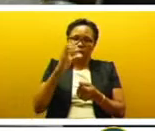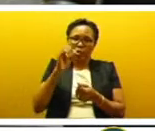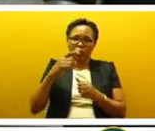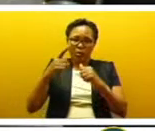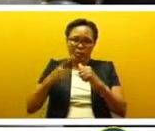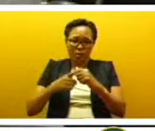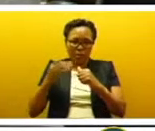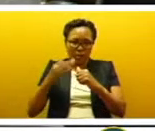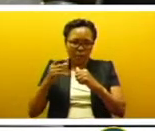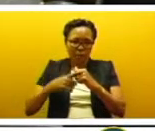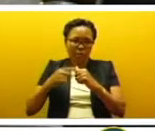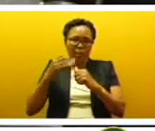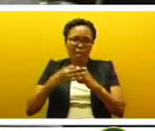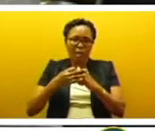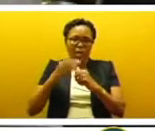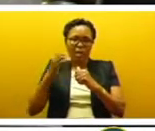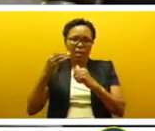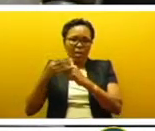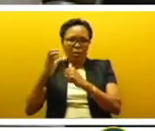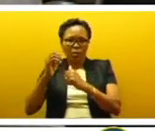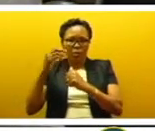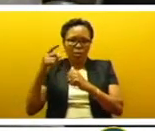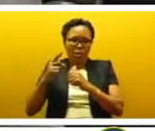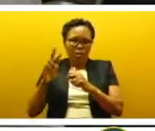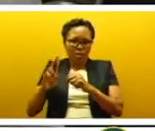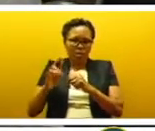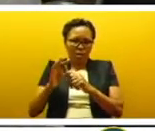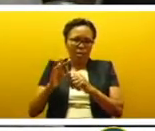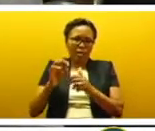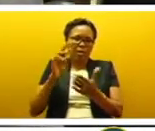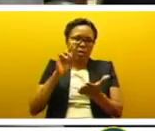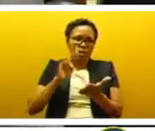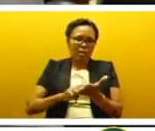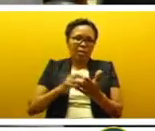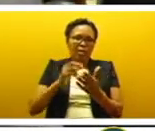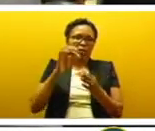12,069,803 registered voters out of